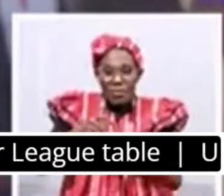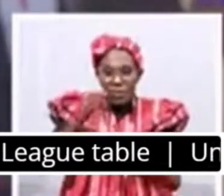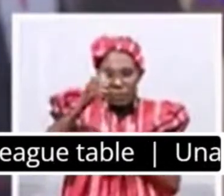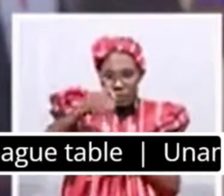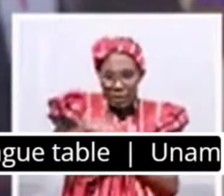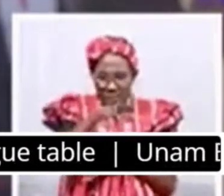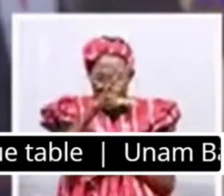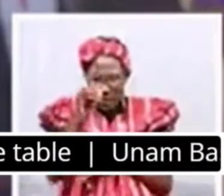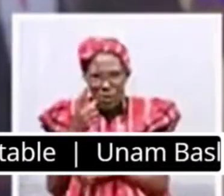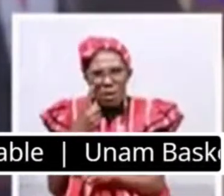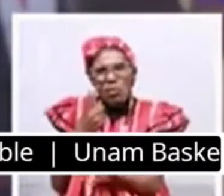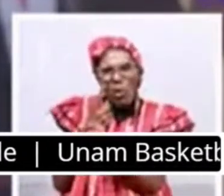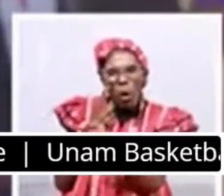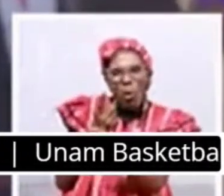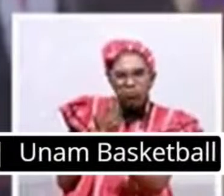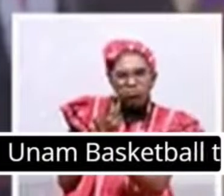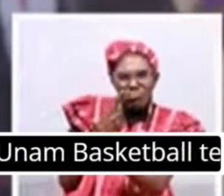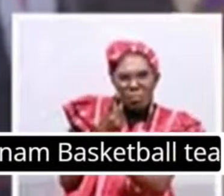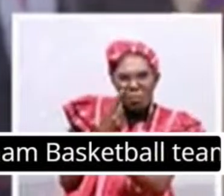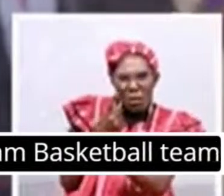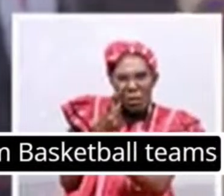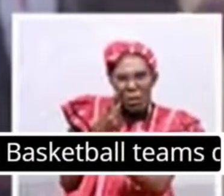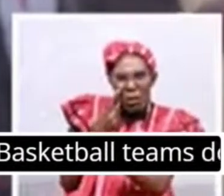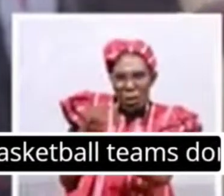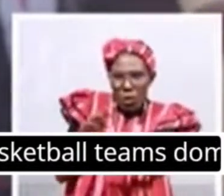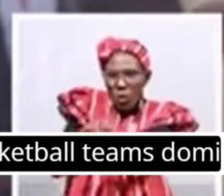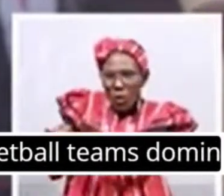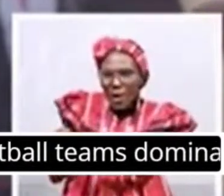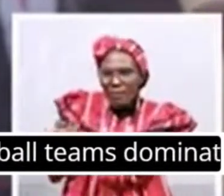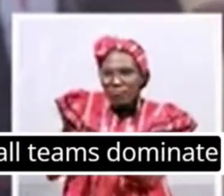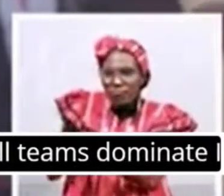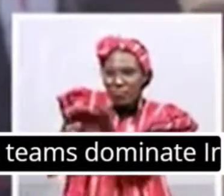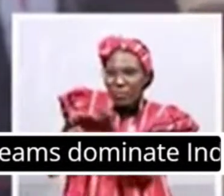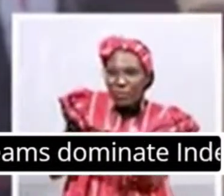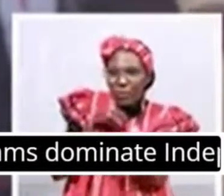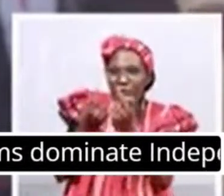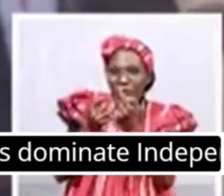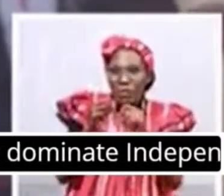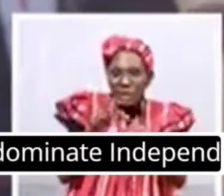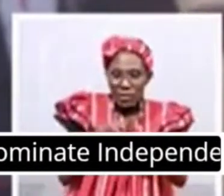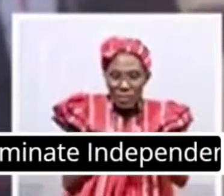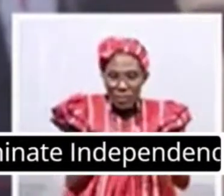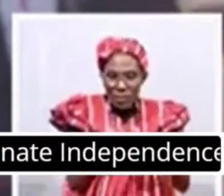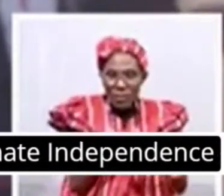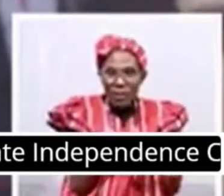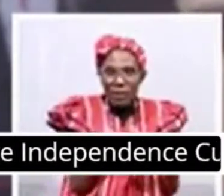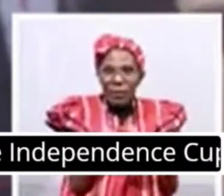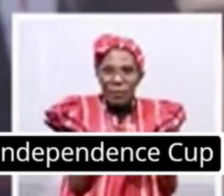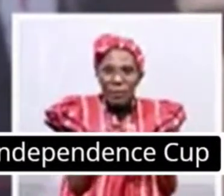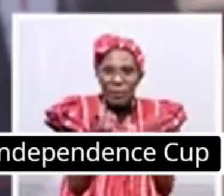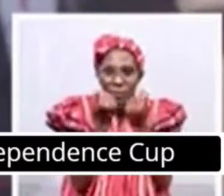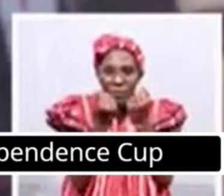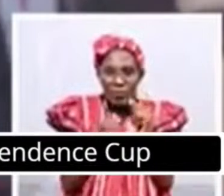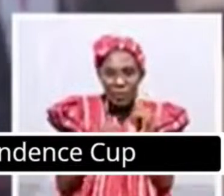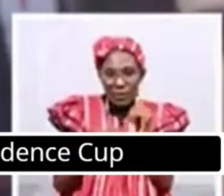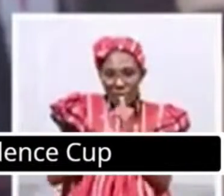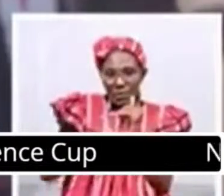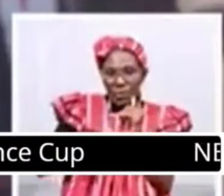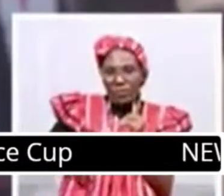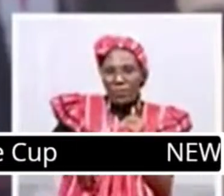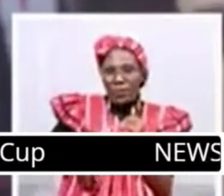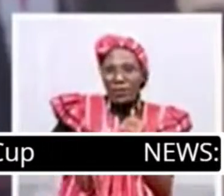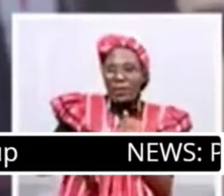realized the strategic value of the Zambezi region for Namibia's liberation struggle,